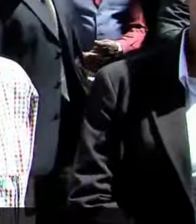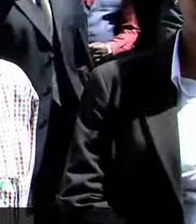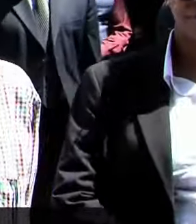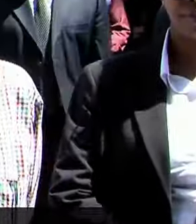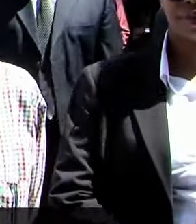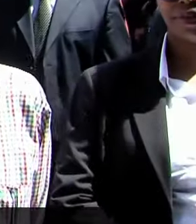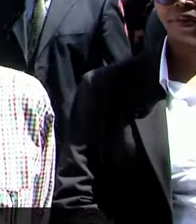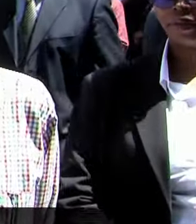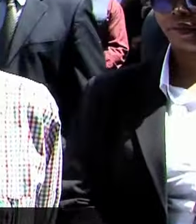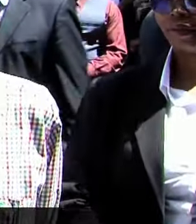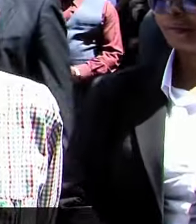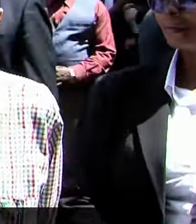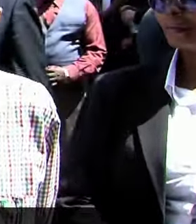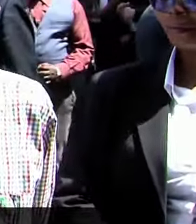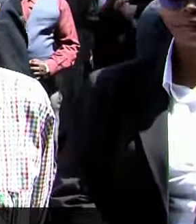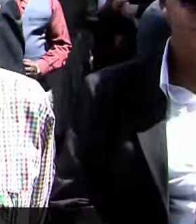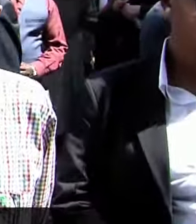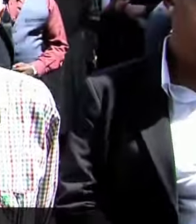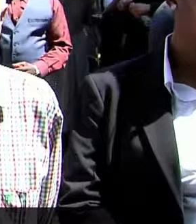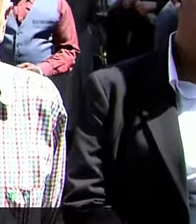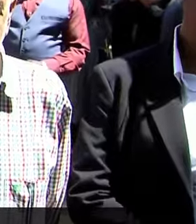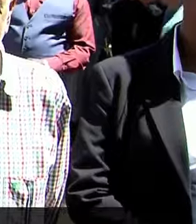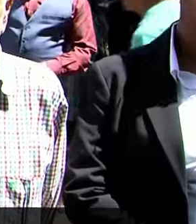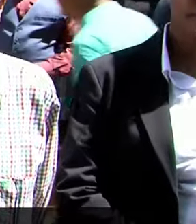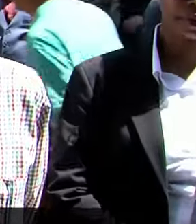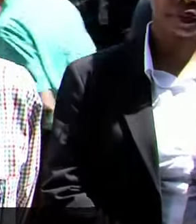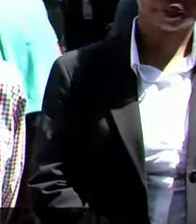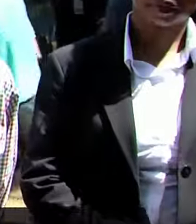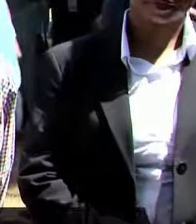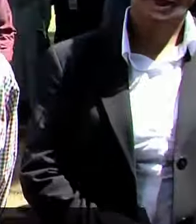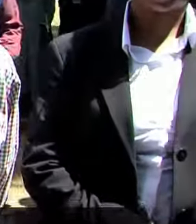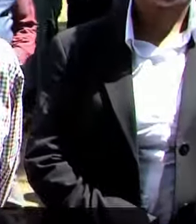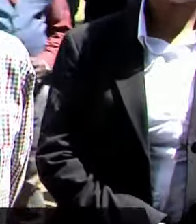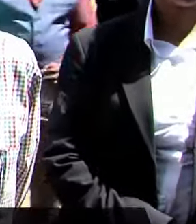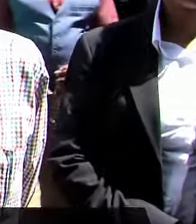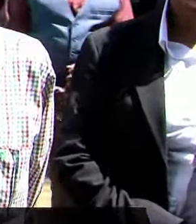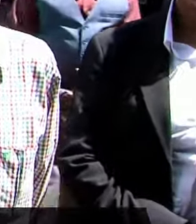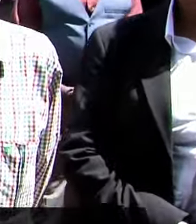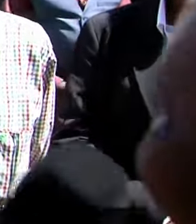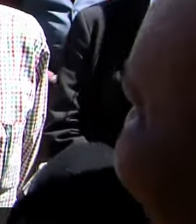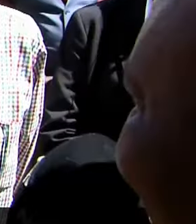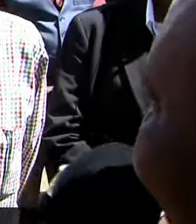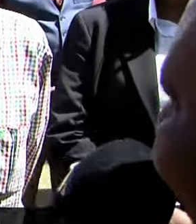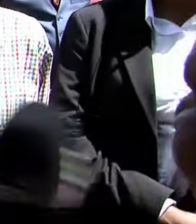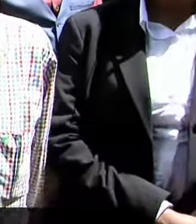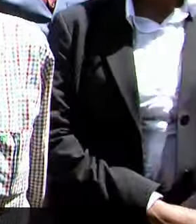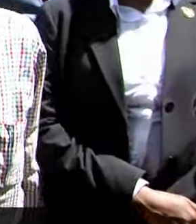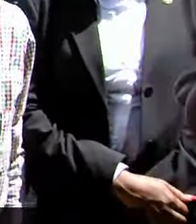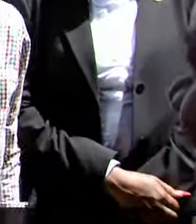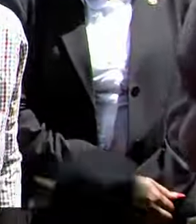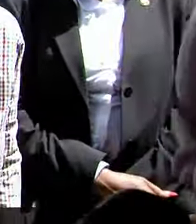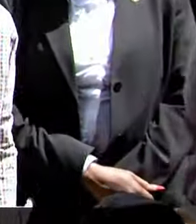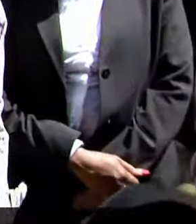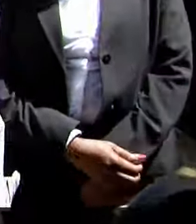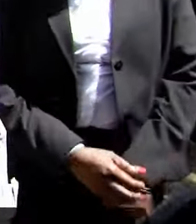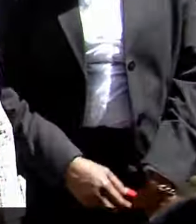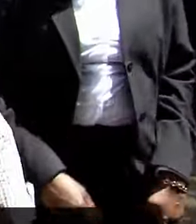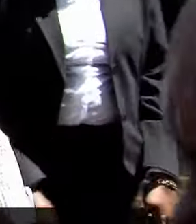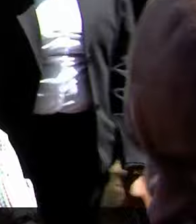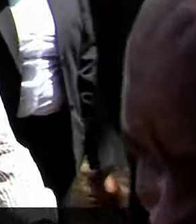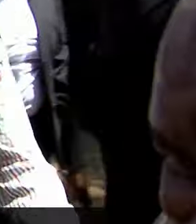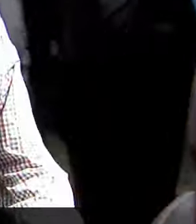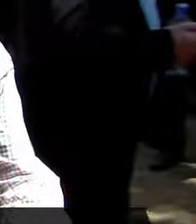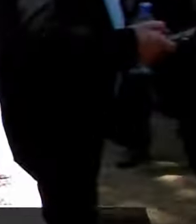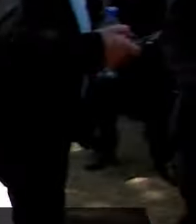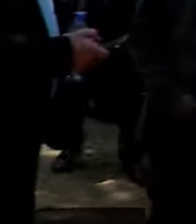an eternal rest here. Thank you very much. And like all of us, that's where we're heading to. Thank you very much. Thank you. Thank you very much. There was